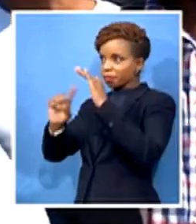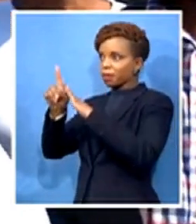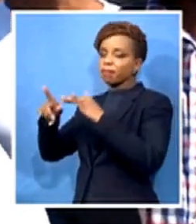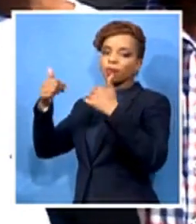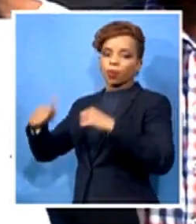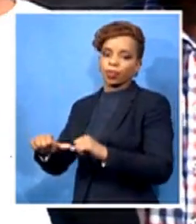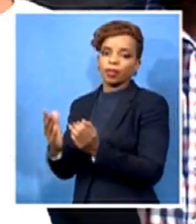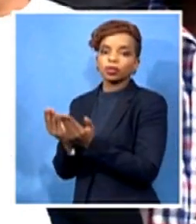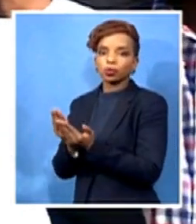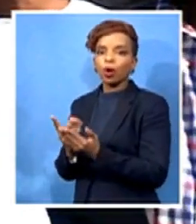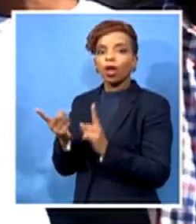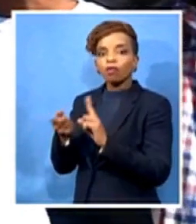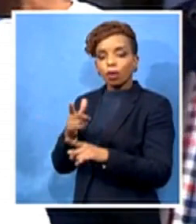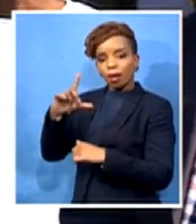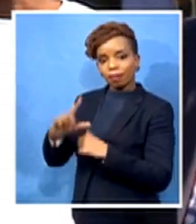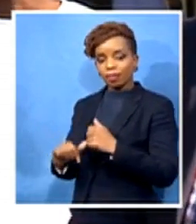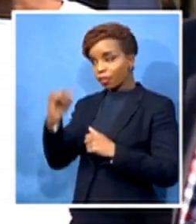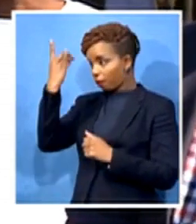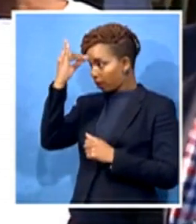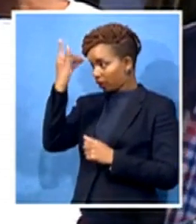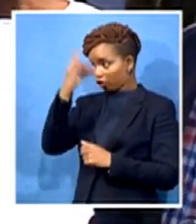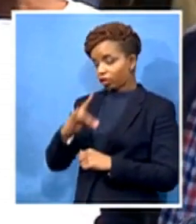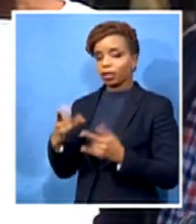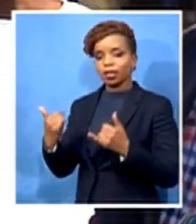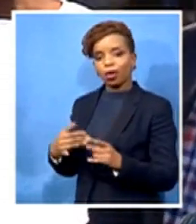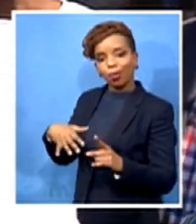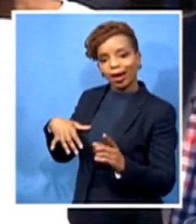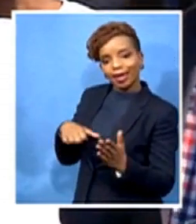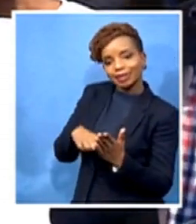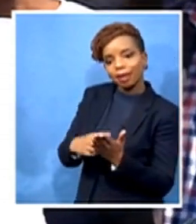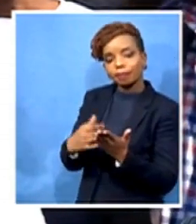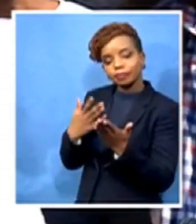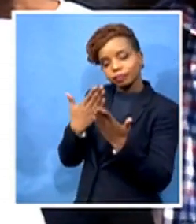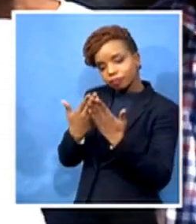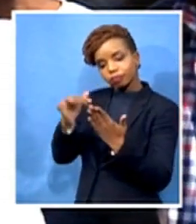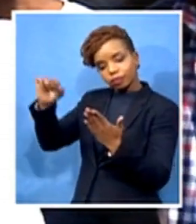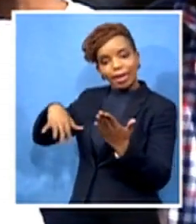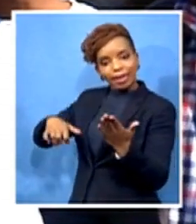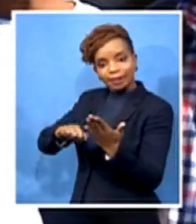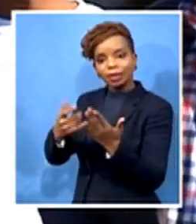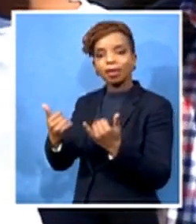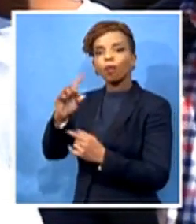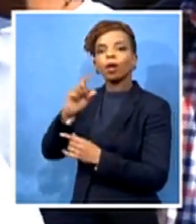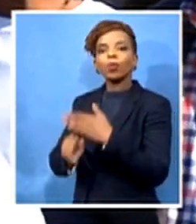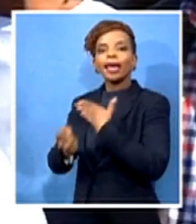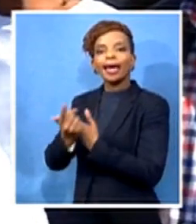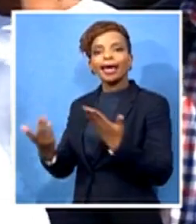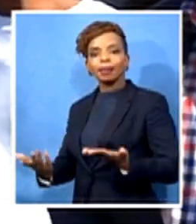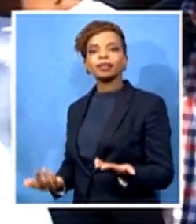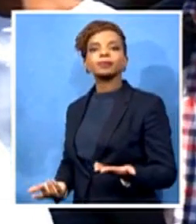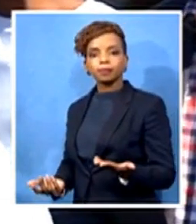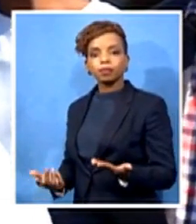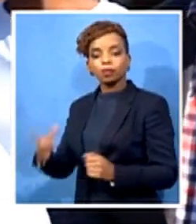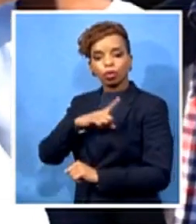up, in terms of curriculum, what is it that is going to happen as a province? Because surely you're looking to improve on